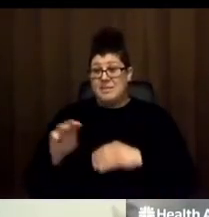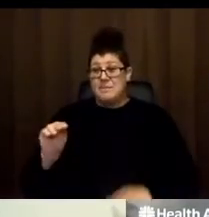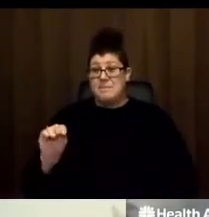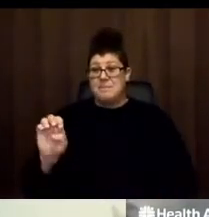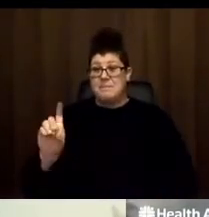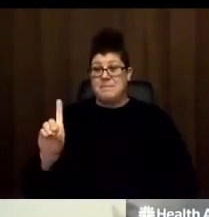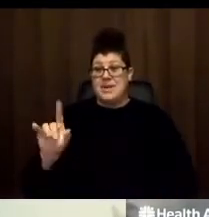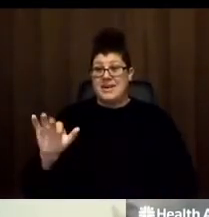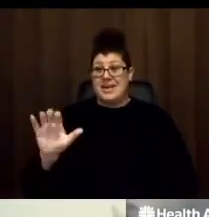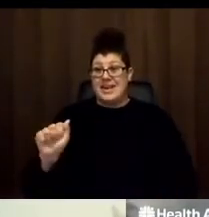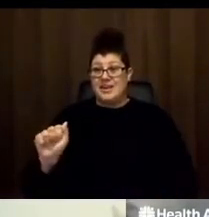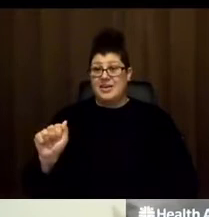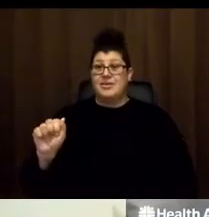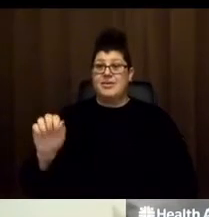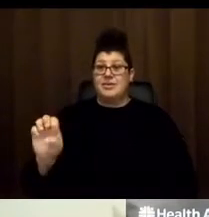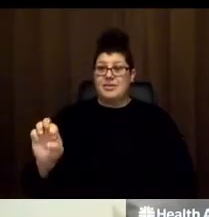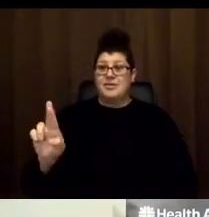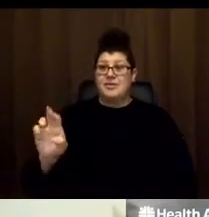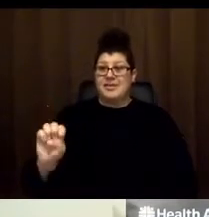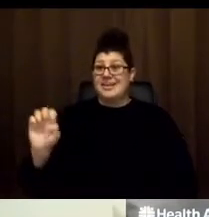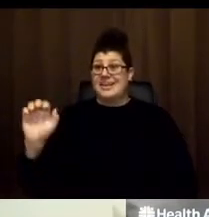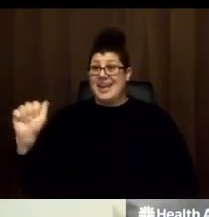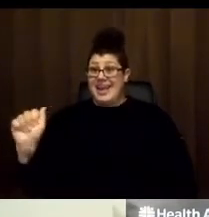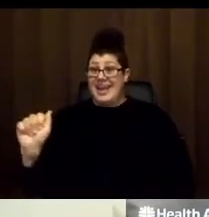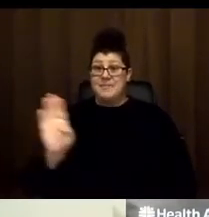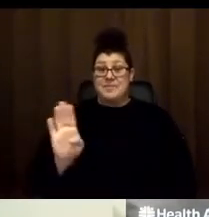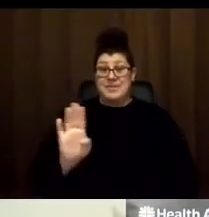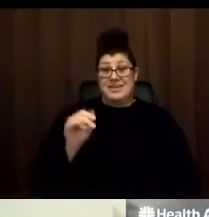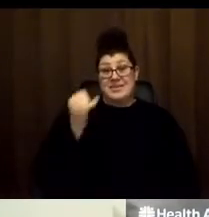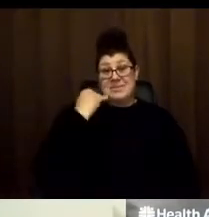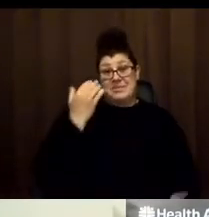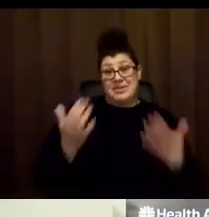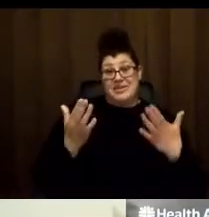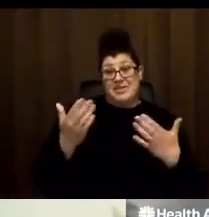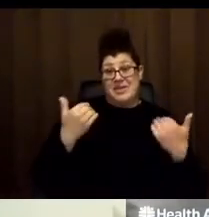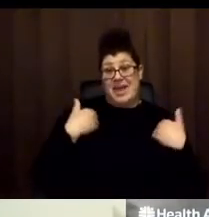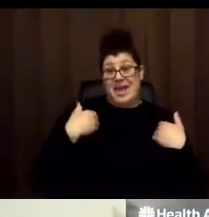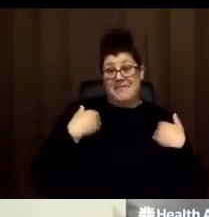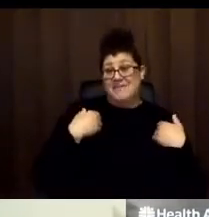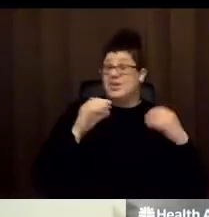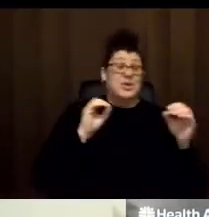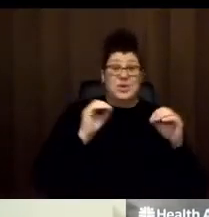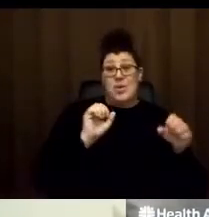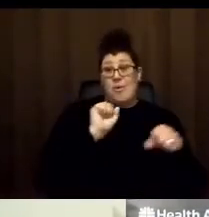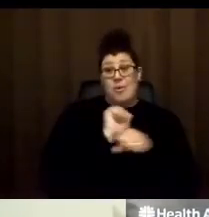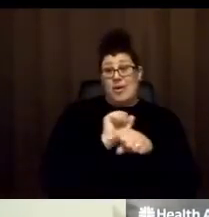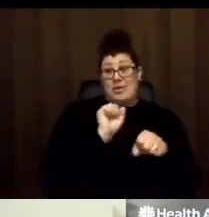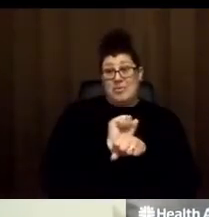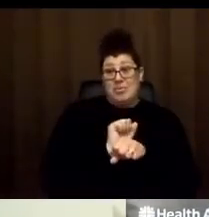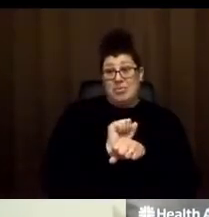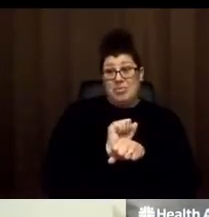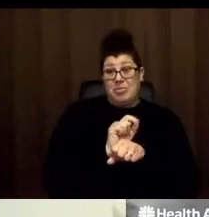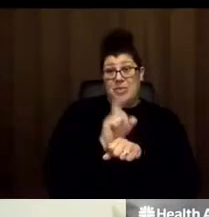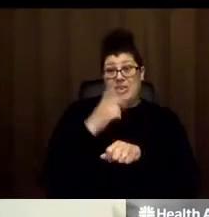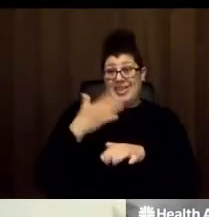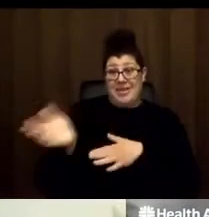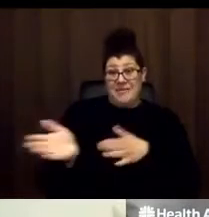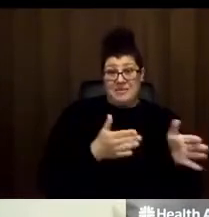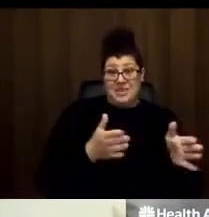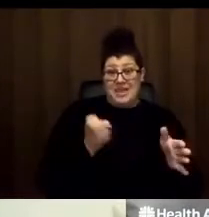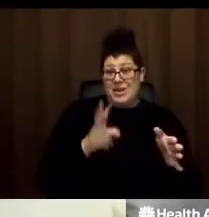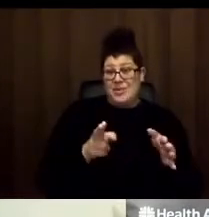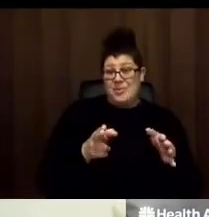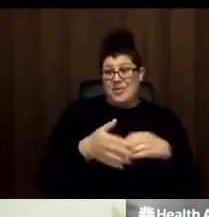you have enrolled in your employer plan or union plan, signing up for a Medicare Advantage plan could disenroll you. Medicare Advantage plans do